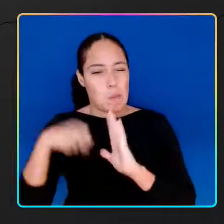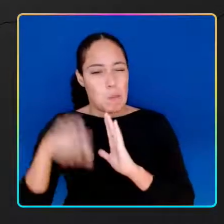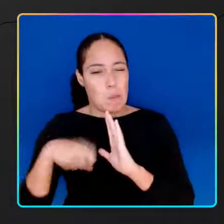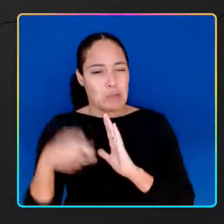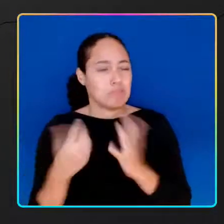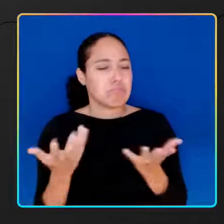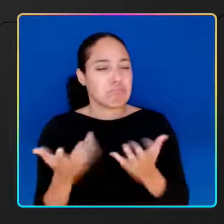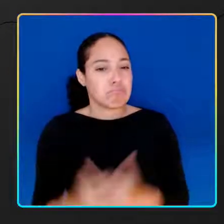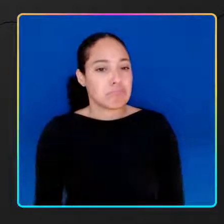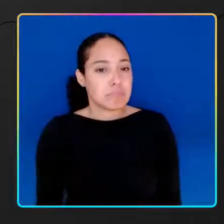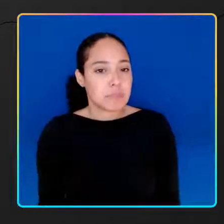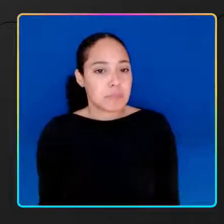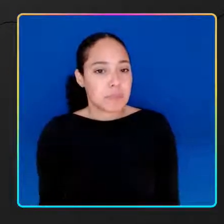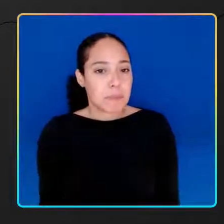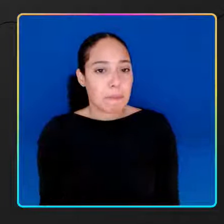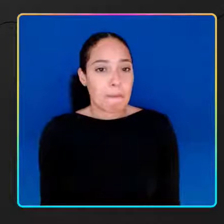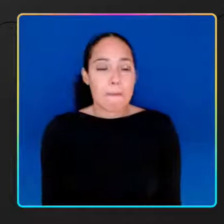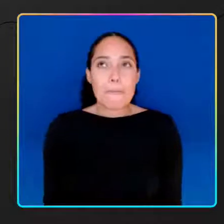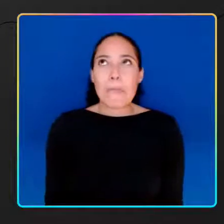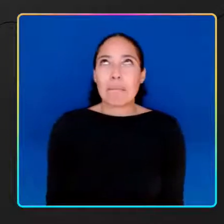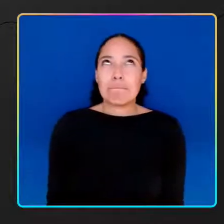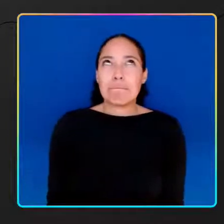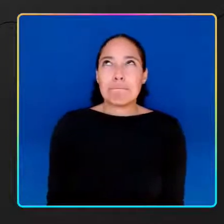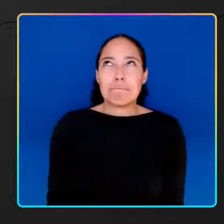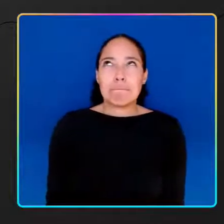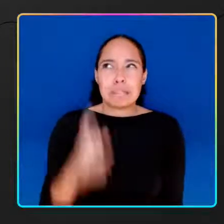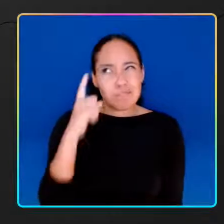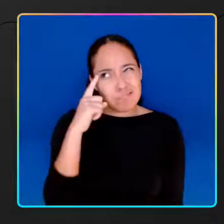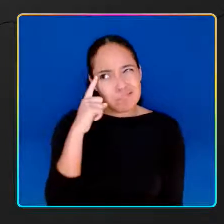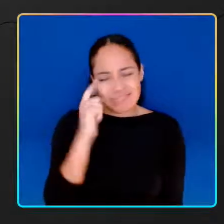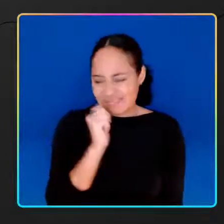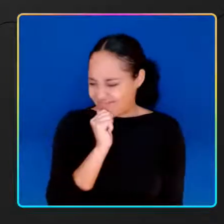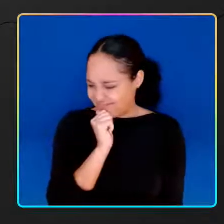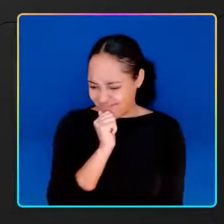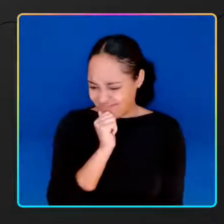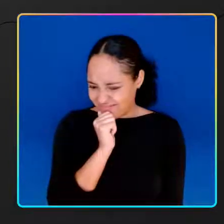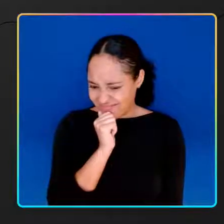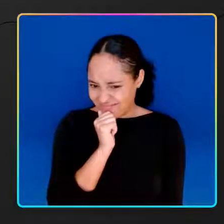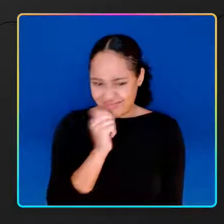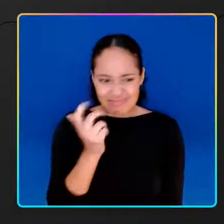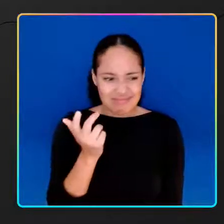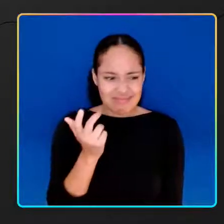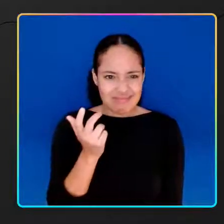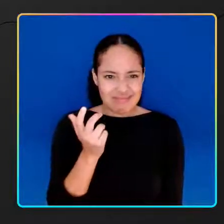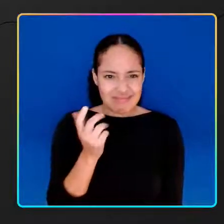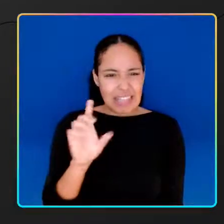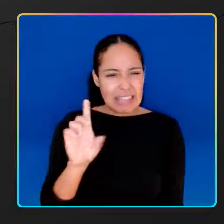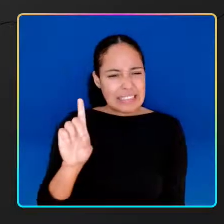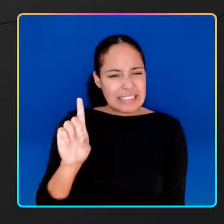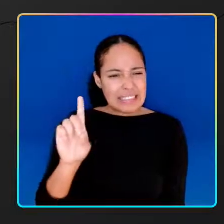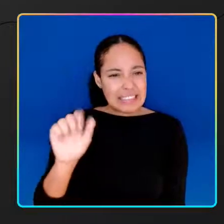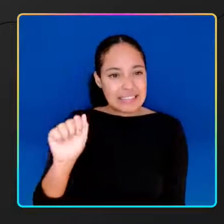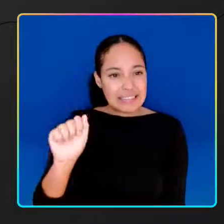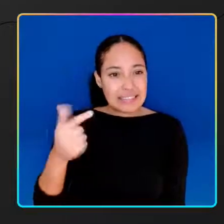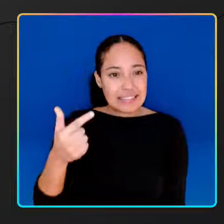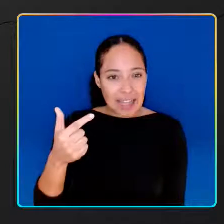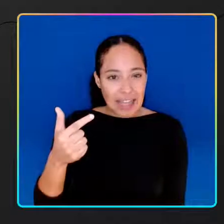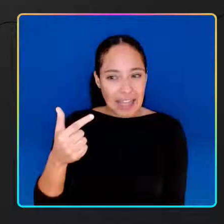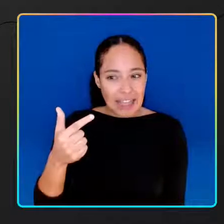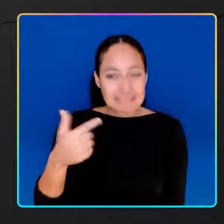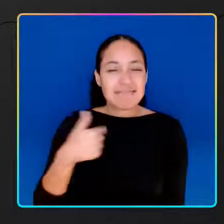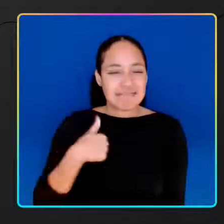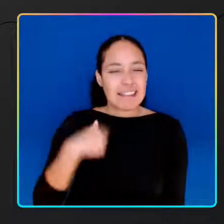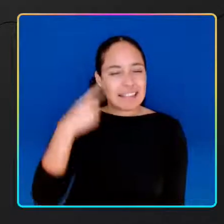I think it was I don't know what is kind of, I said DAX because I'm writing some DAX in Power